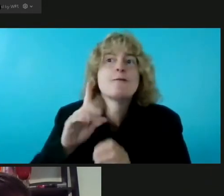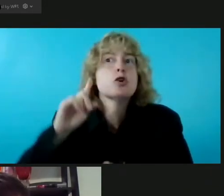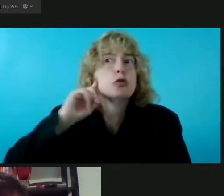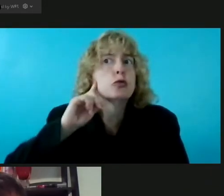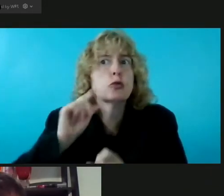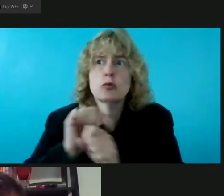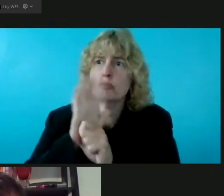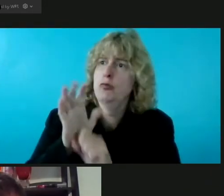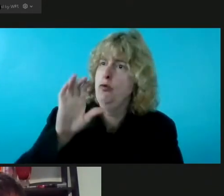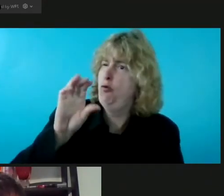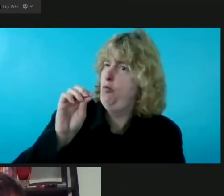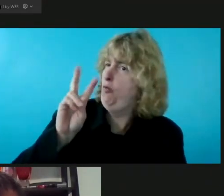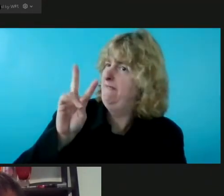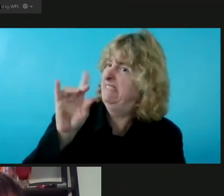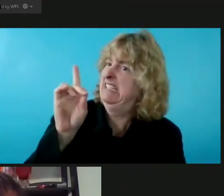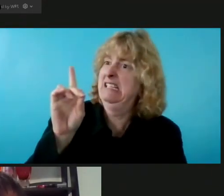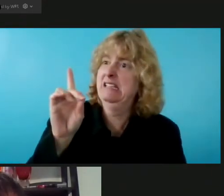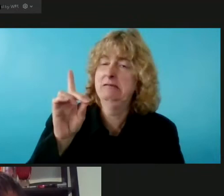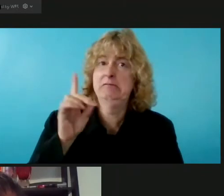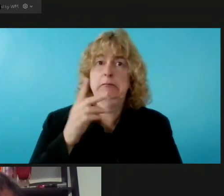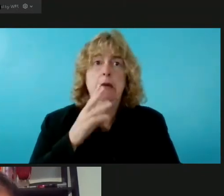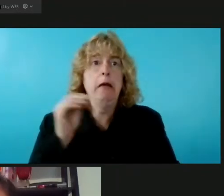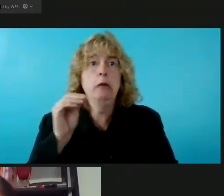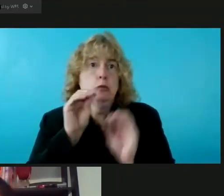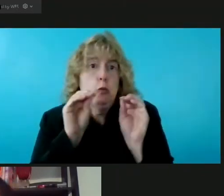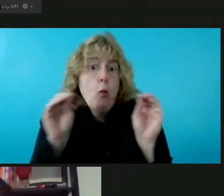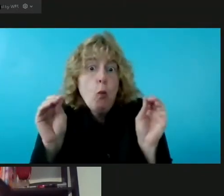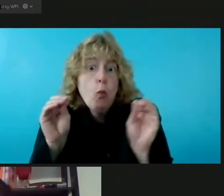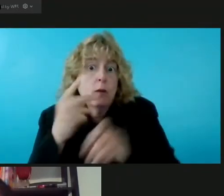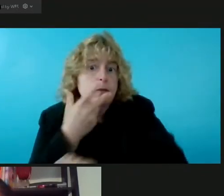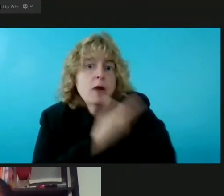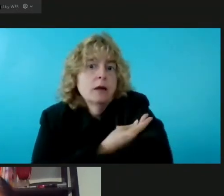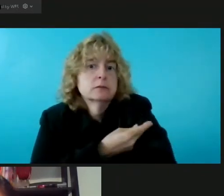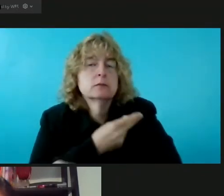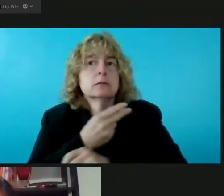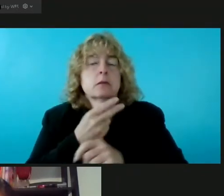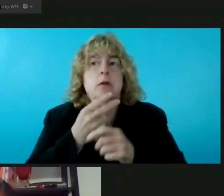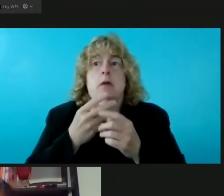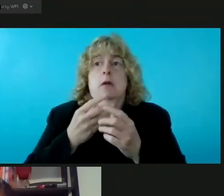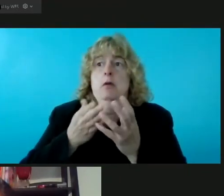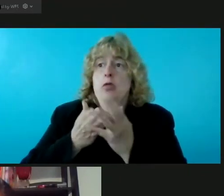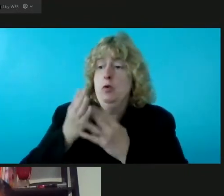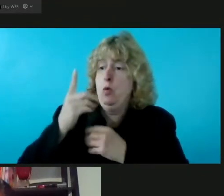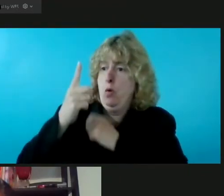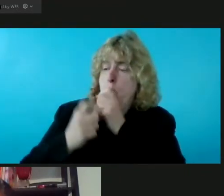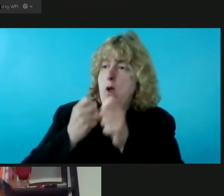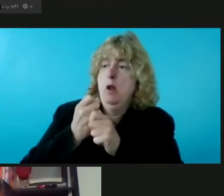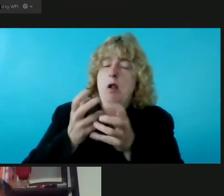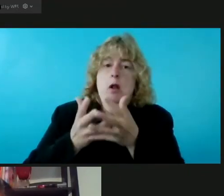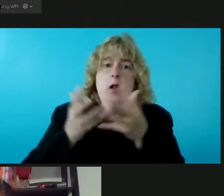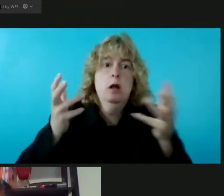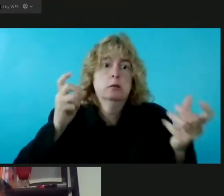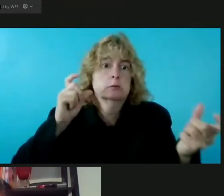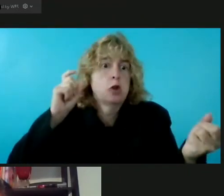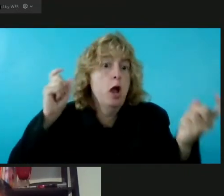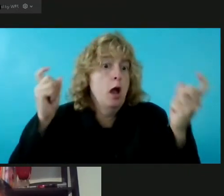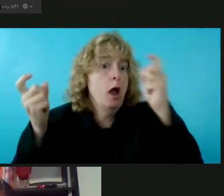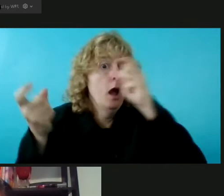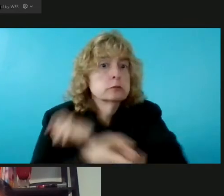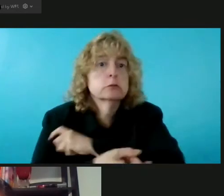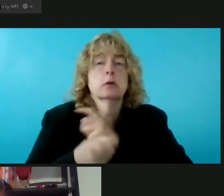been through so much change altogether over the past year that I think people are not sure